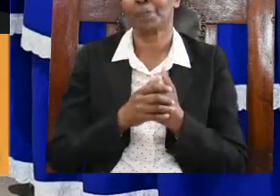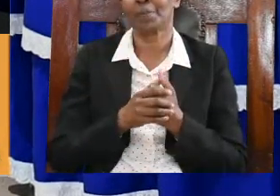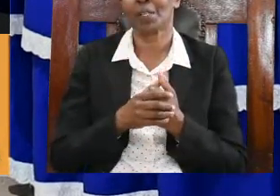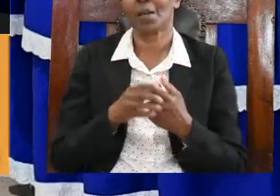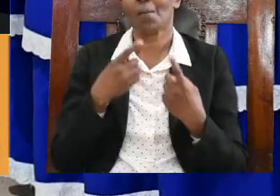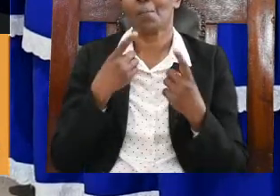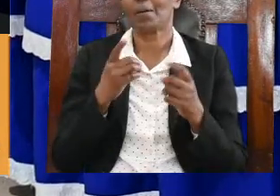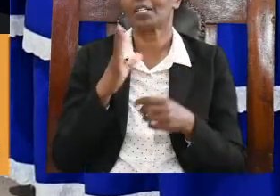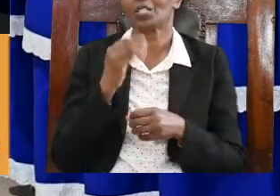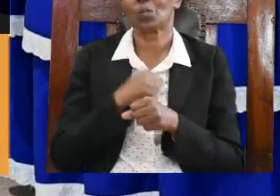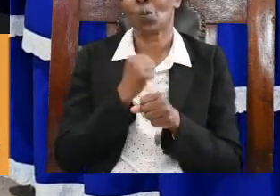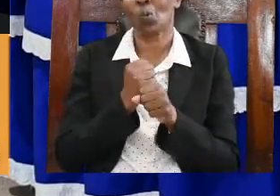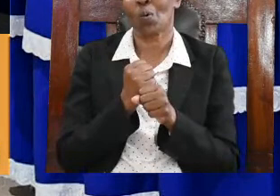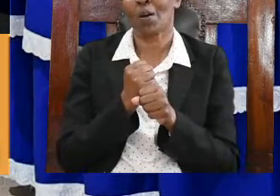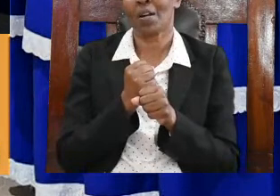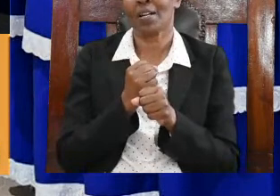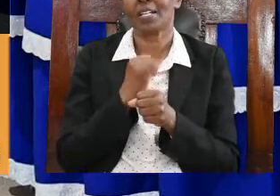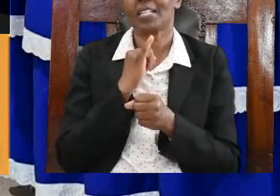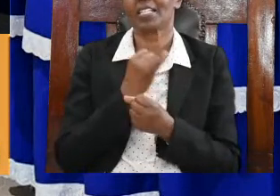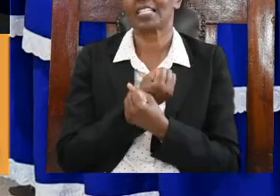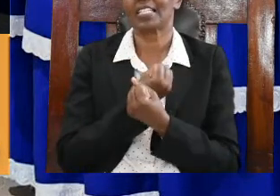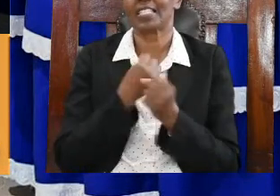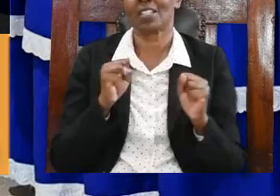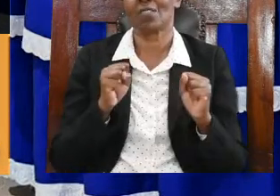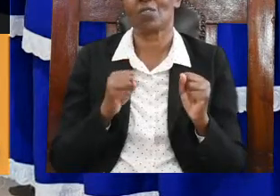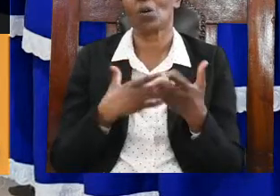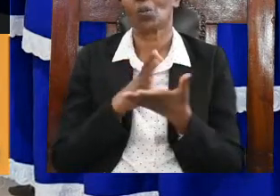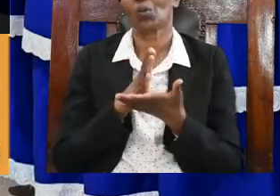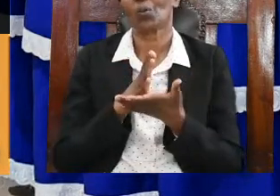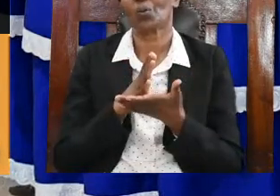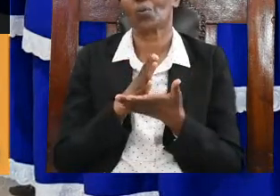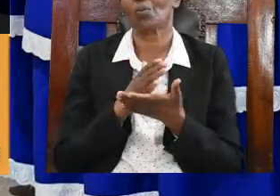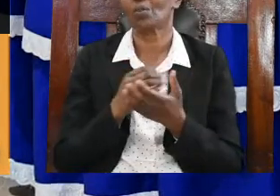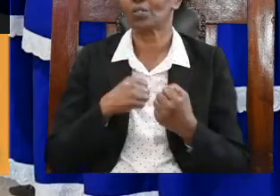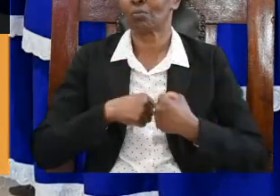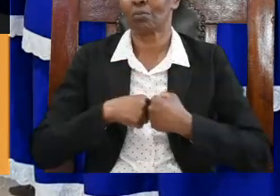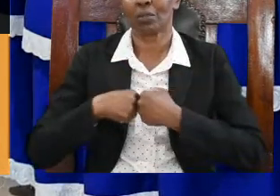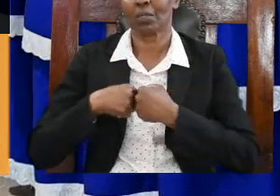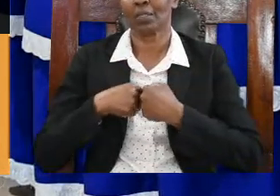But the work of God is to save even through that.